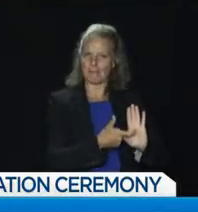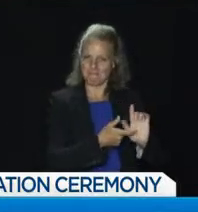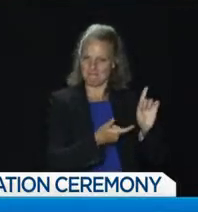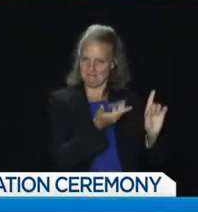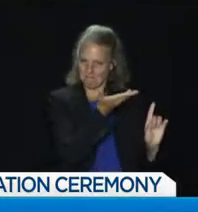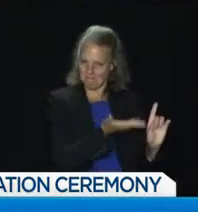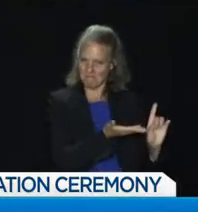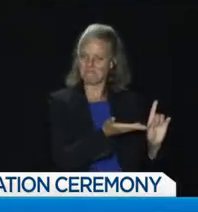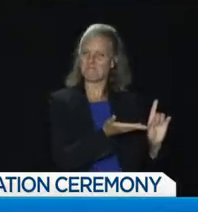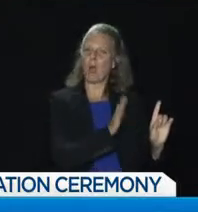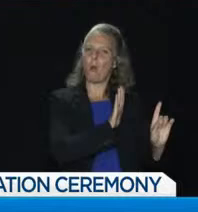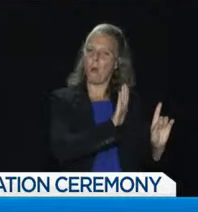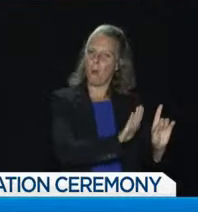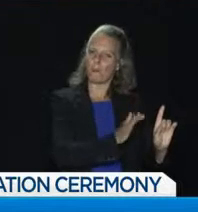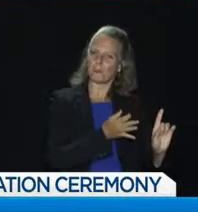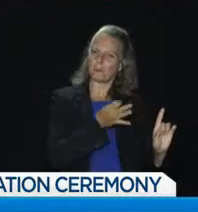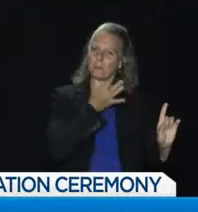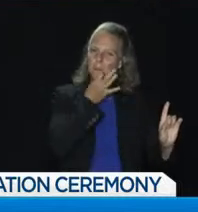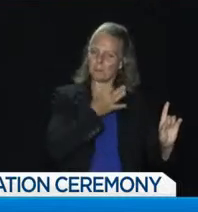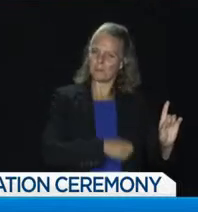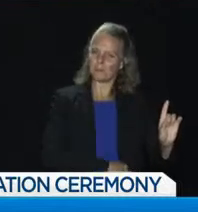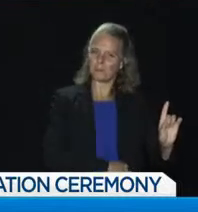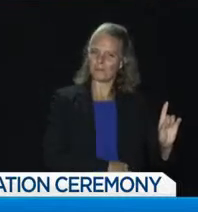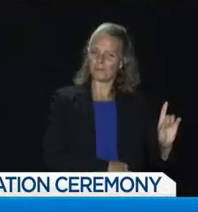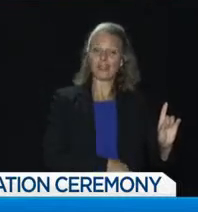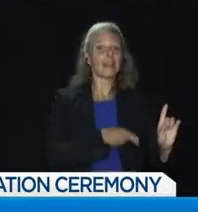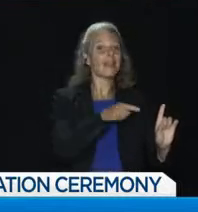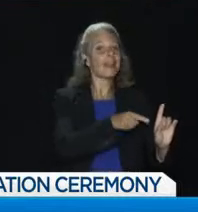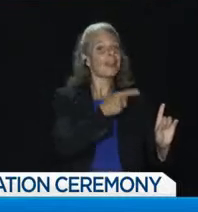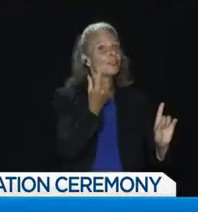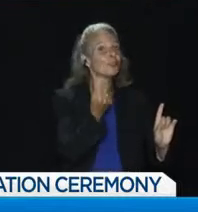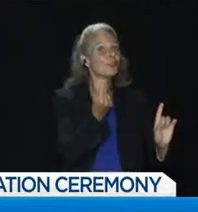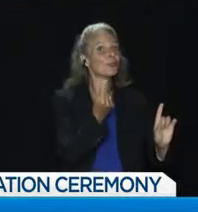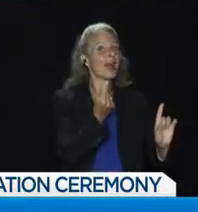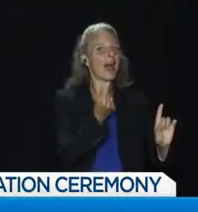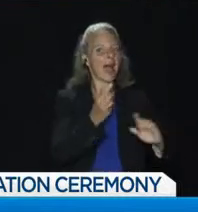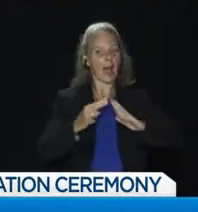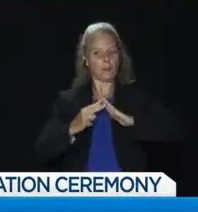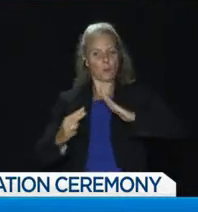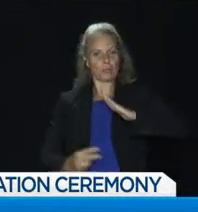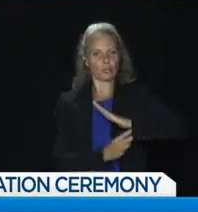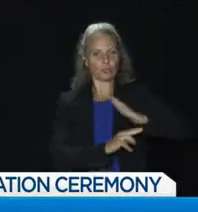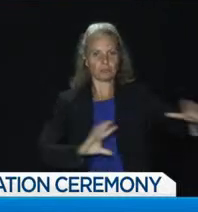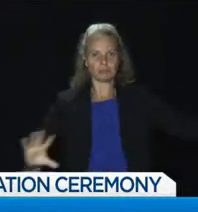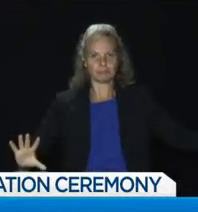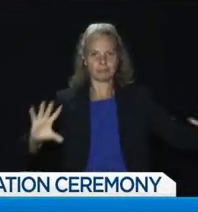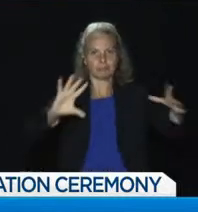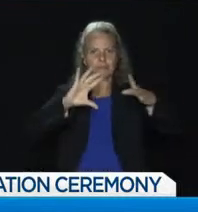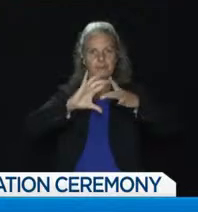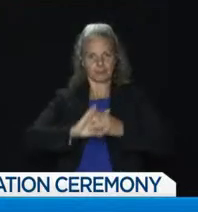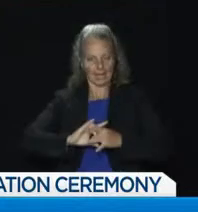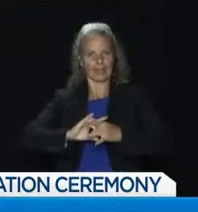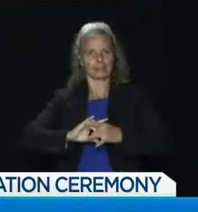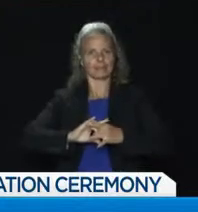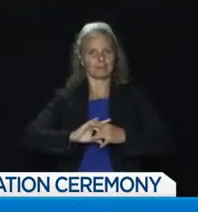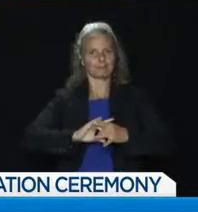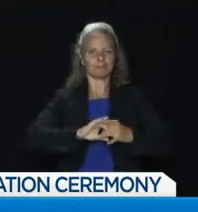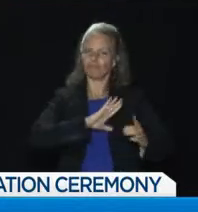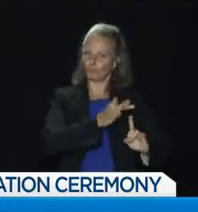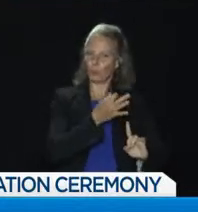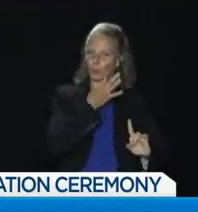because we need people who build bridges and bring us together. An officer of the Order of